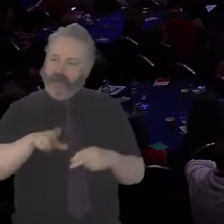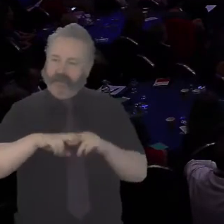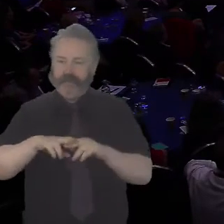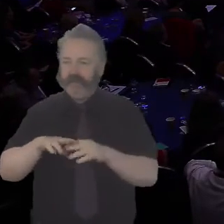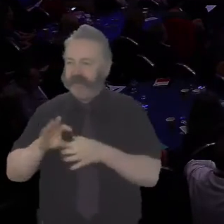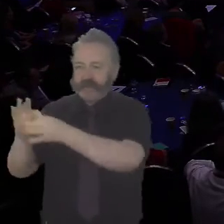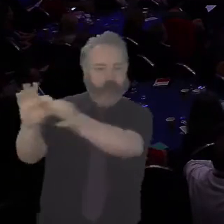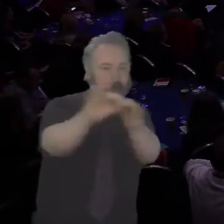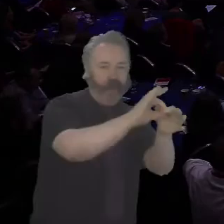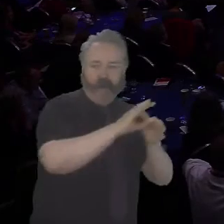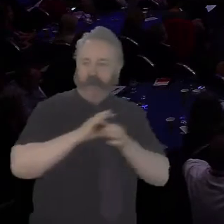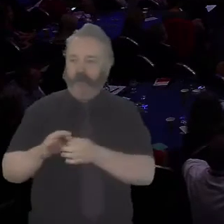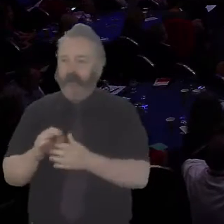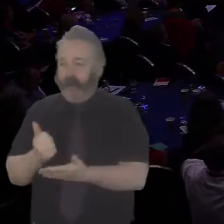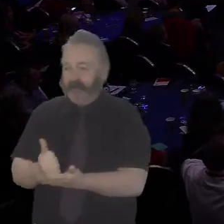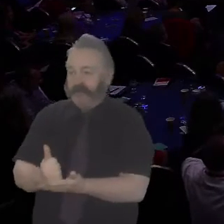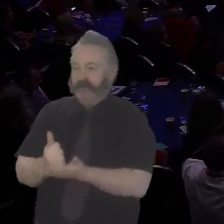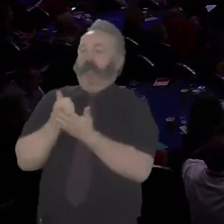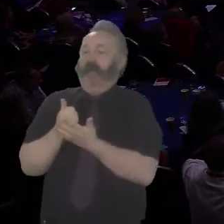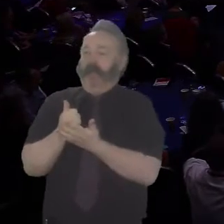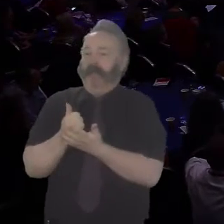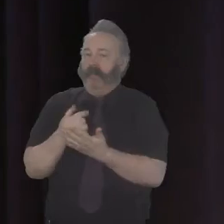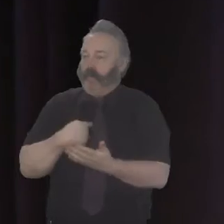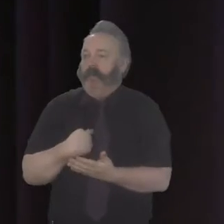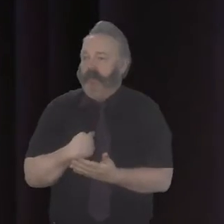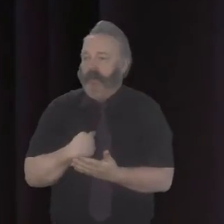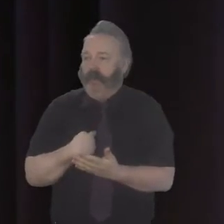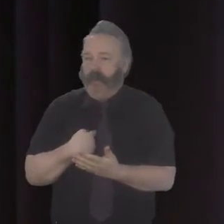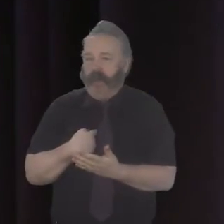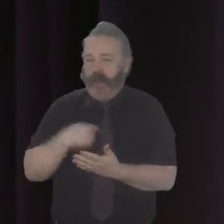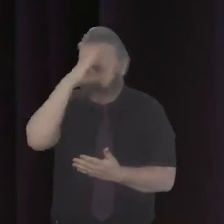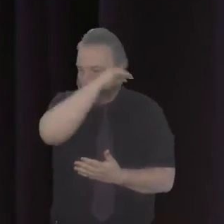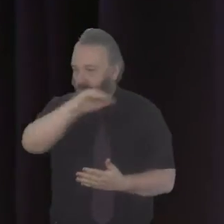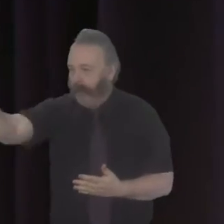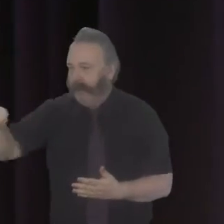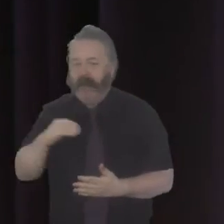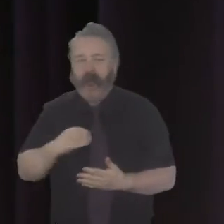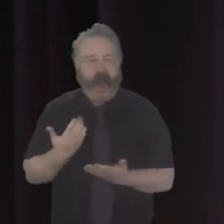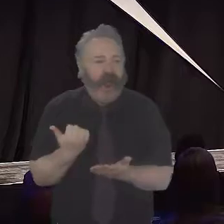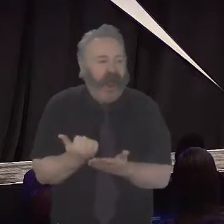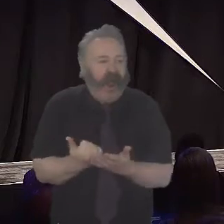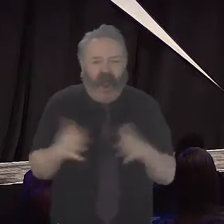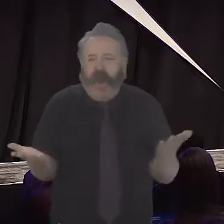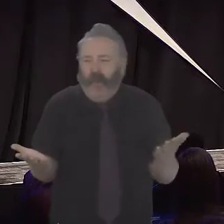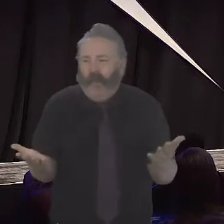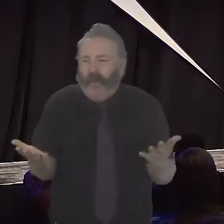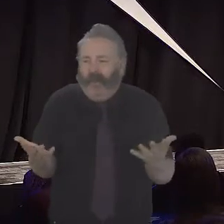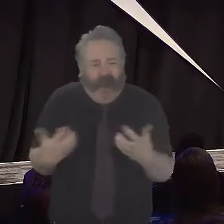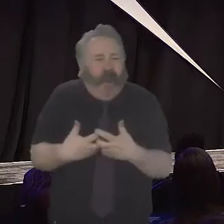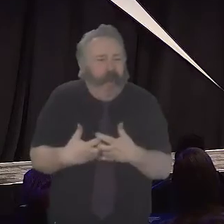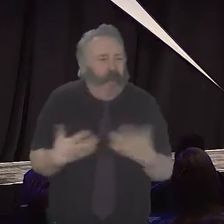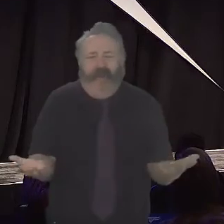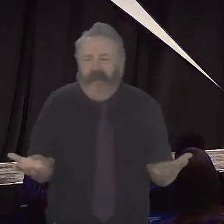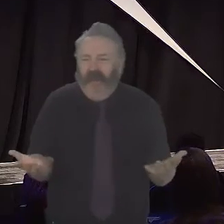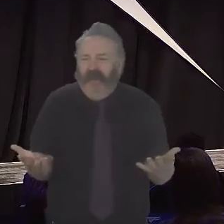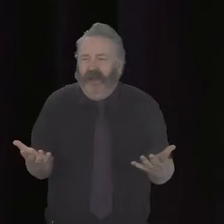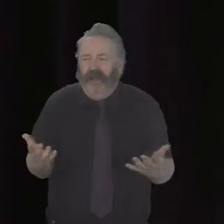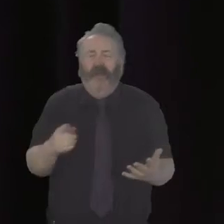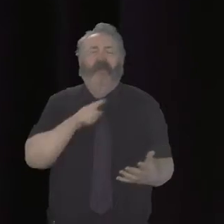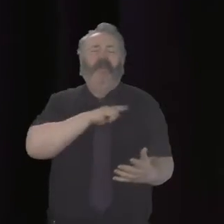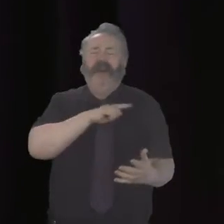not let your network know what support you need they can't offer it why do we do this